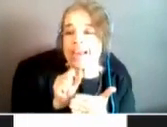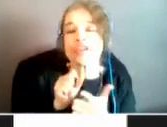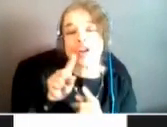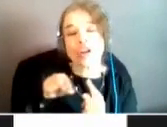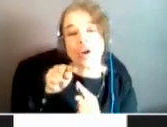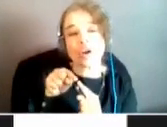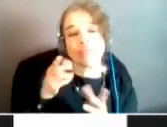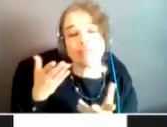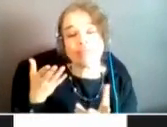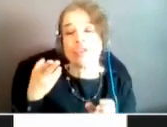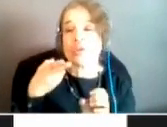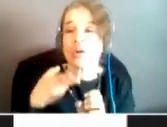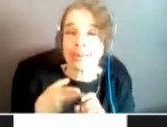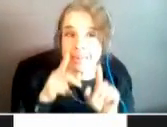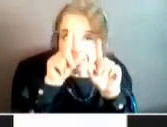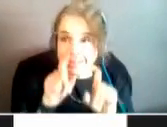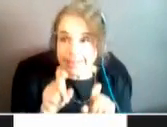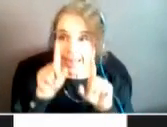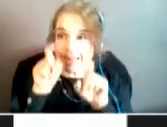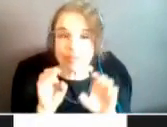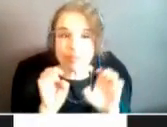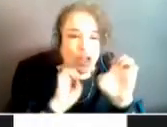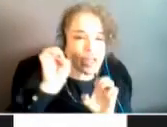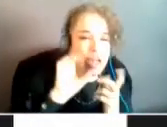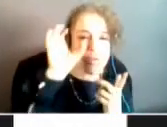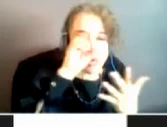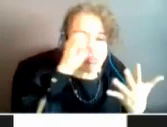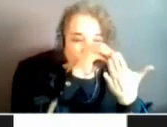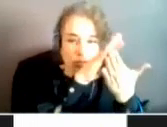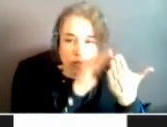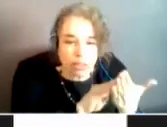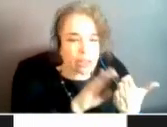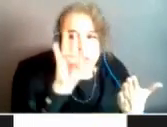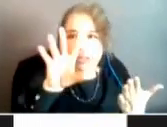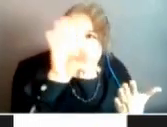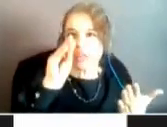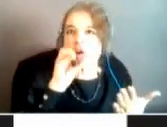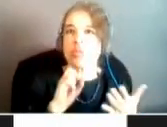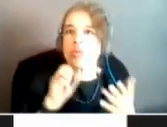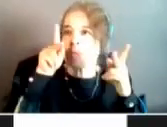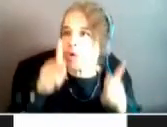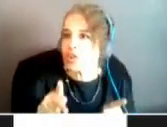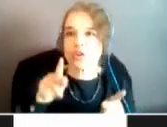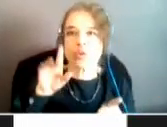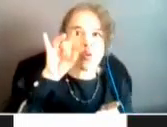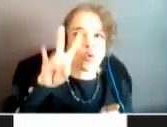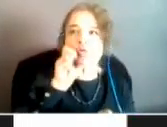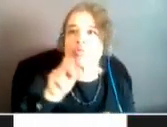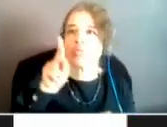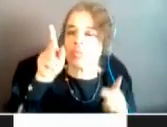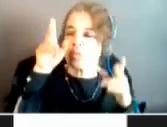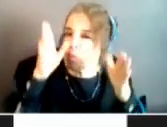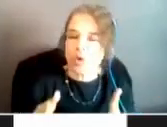we're doing an assessment, you know, we just see this, you know, 74-year-old person or 82-year-old